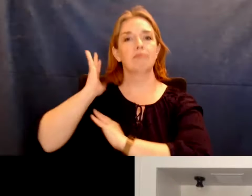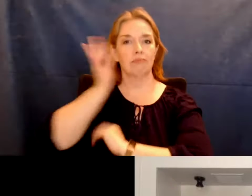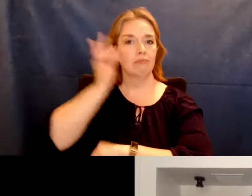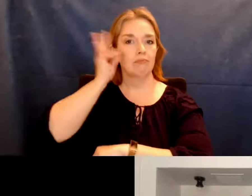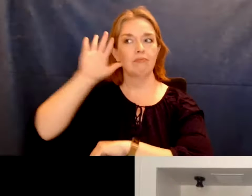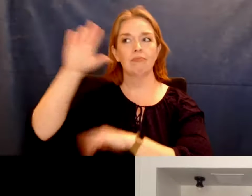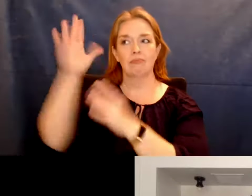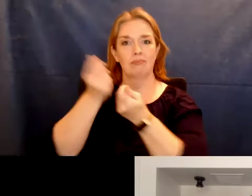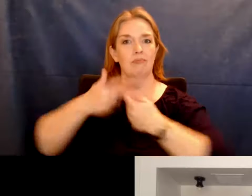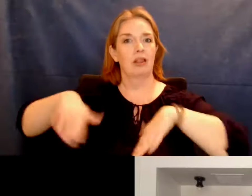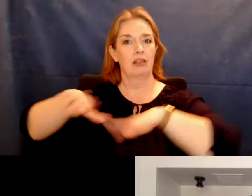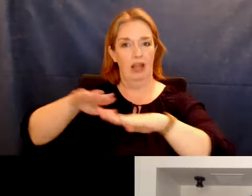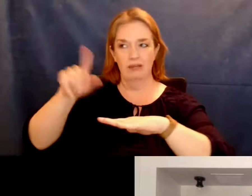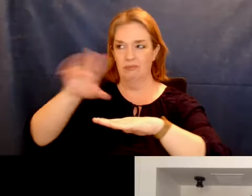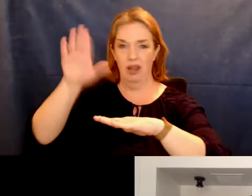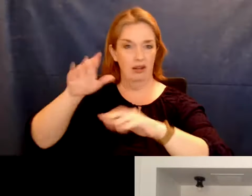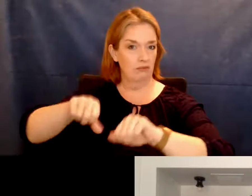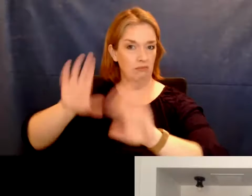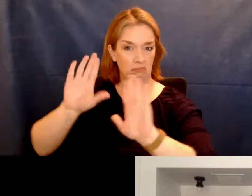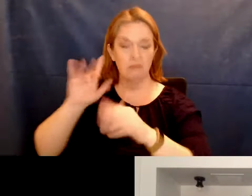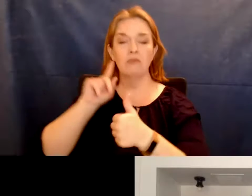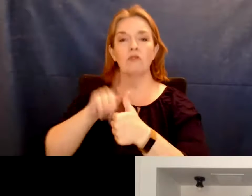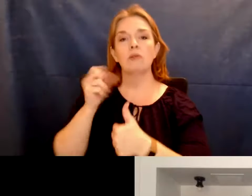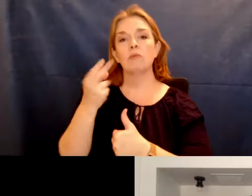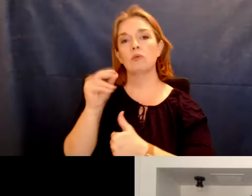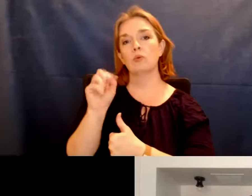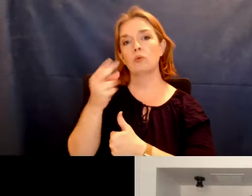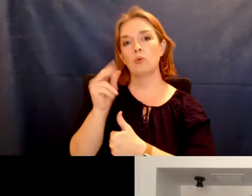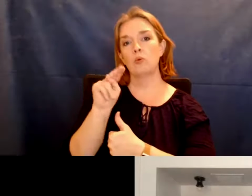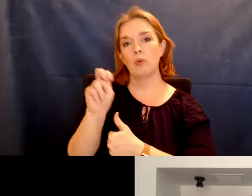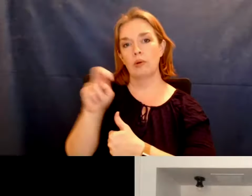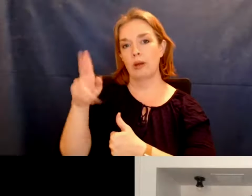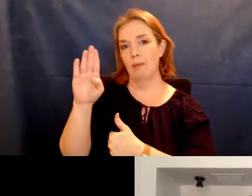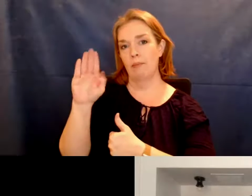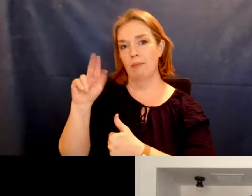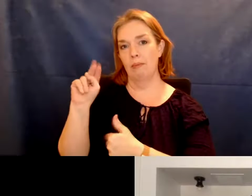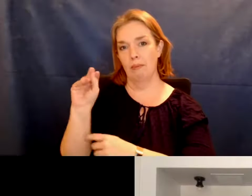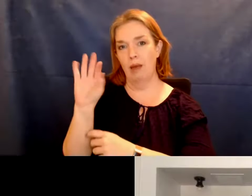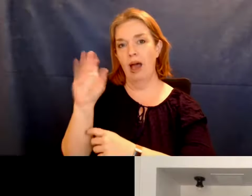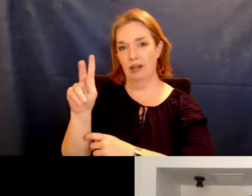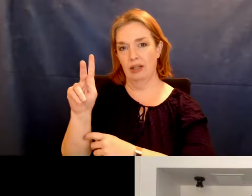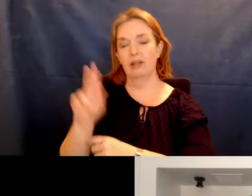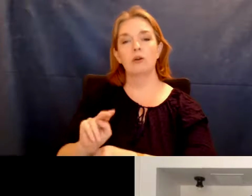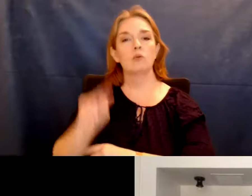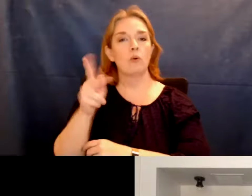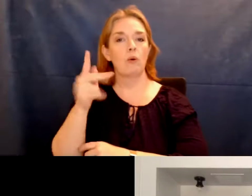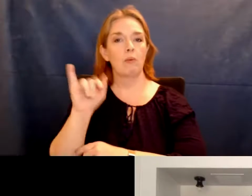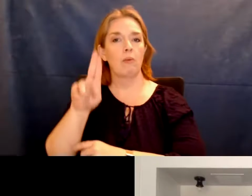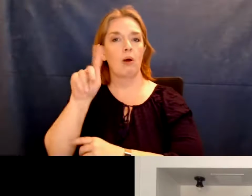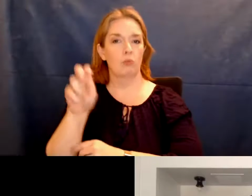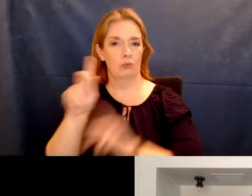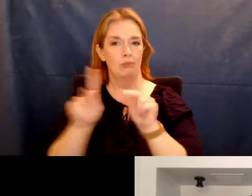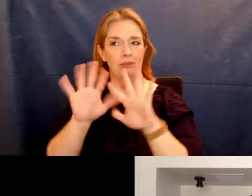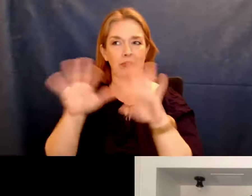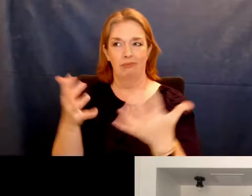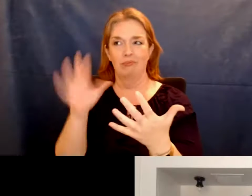unceded territory of the Shoshone, Bannock, and Northern Paiute people whose land the site is on today. So thank you again